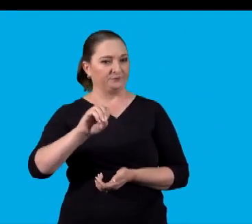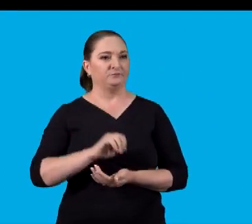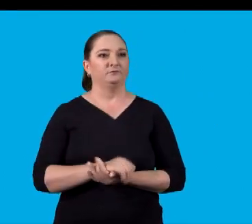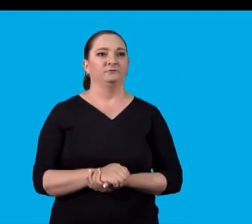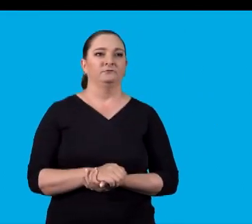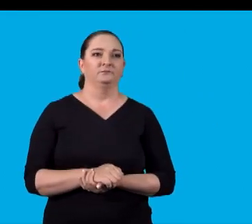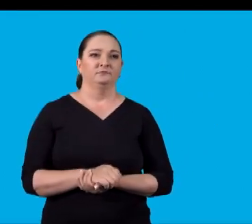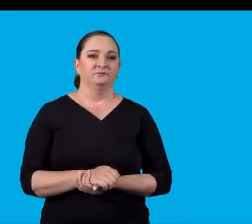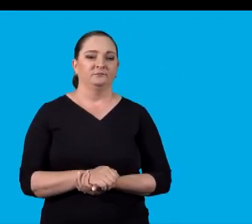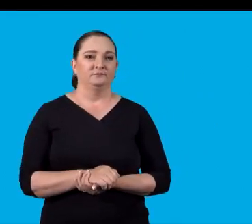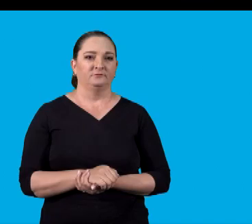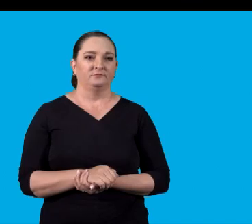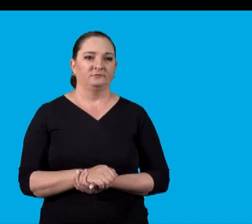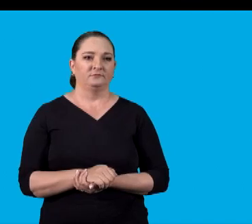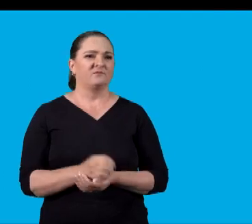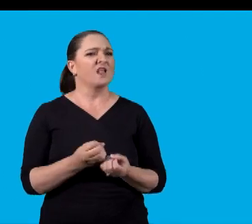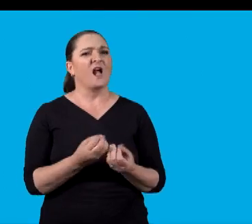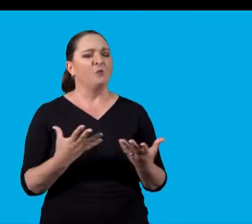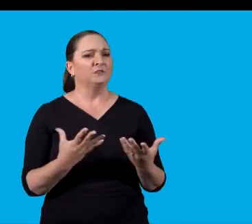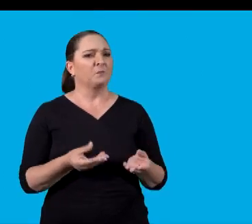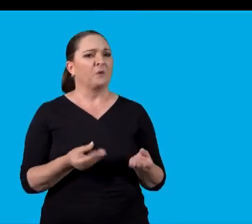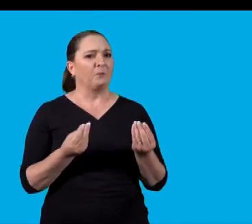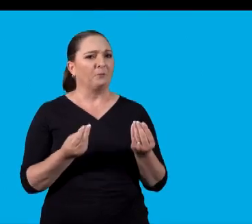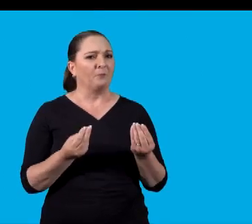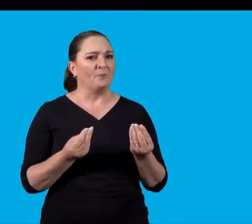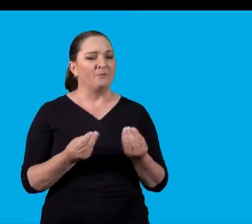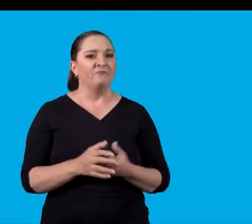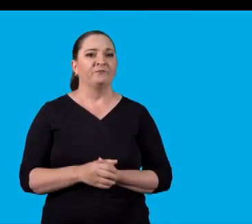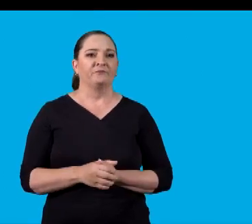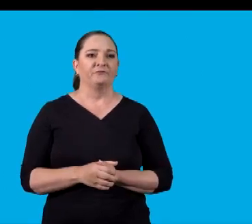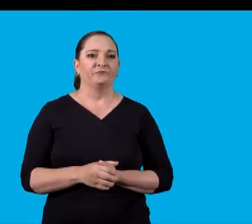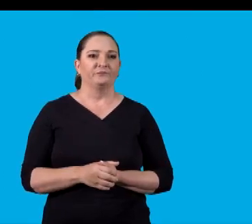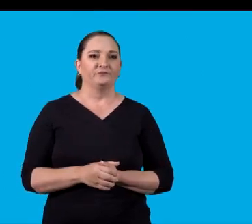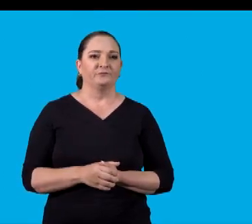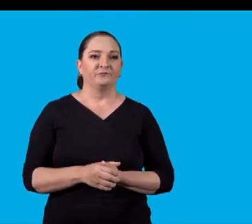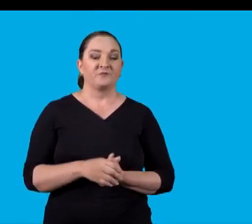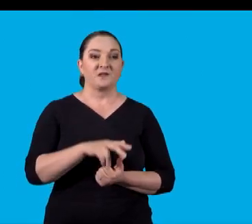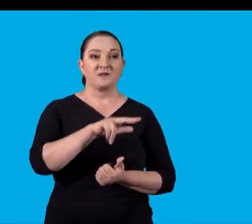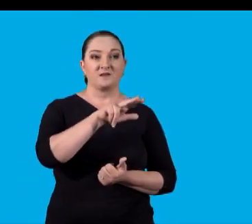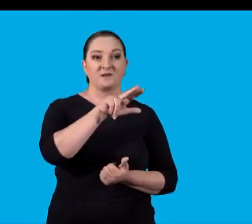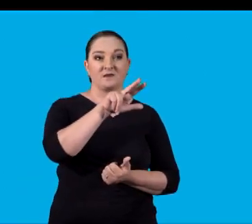90,000 shares. 90,000 shares. How much do I get? I get